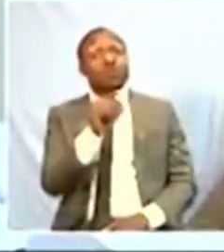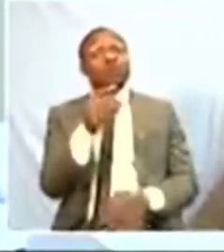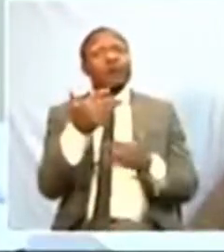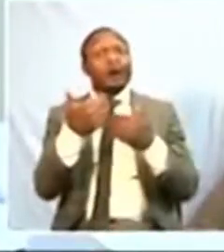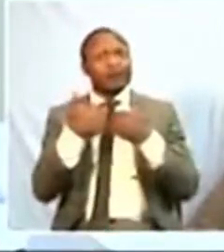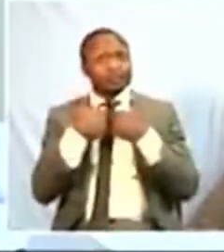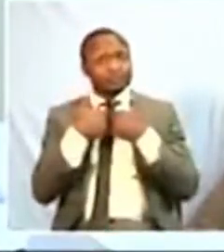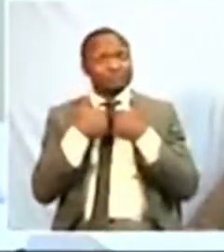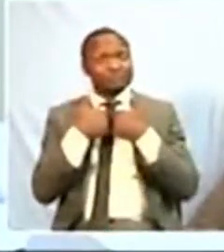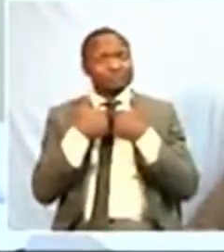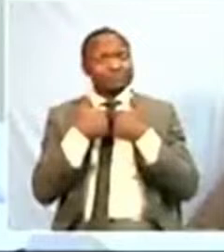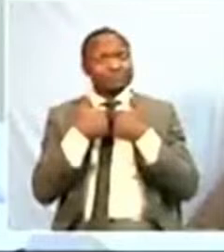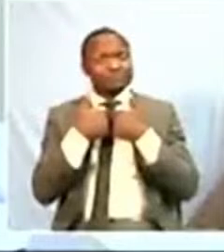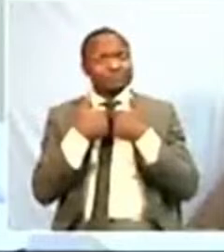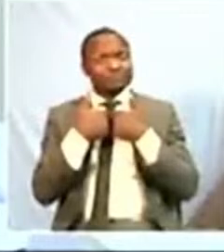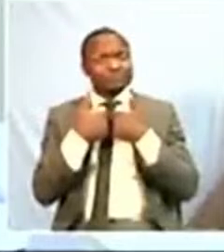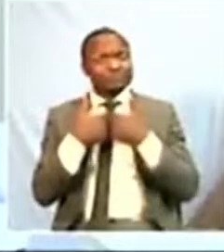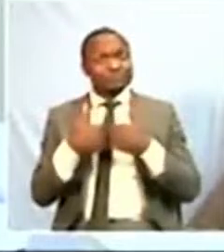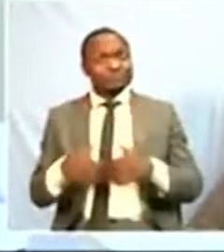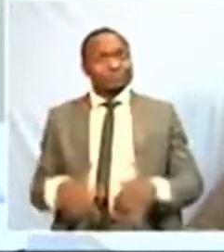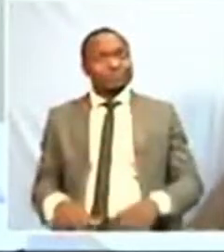have